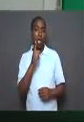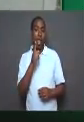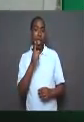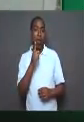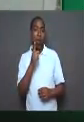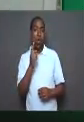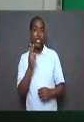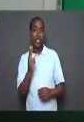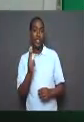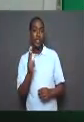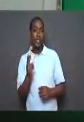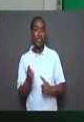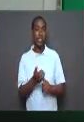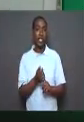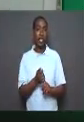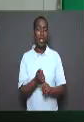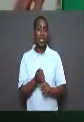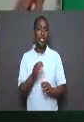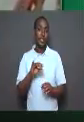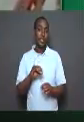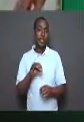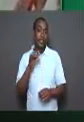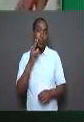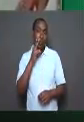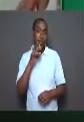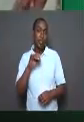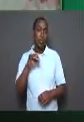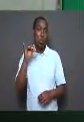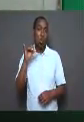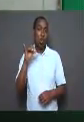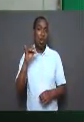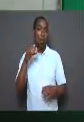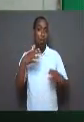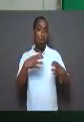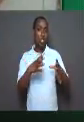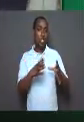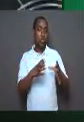the smoke is collected in a container filled with water.